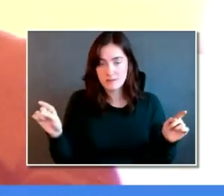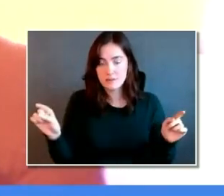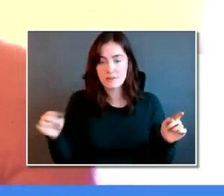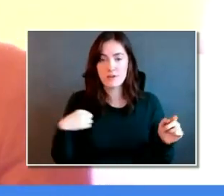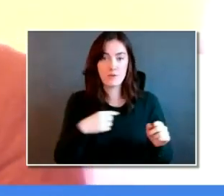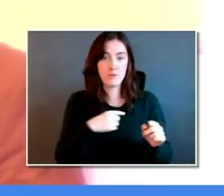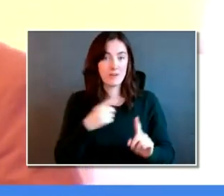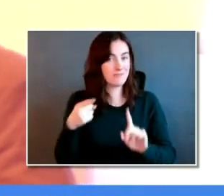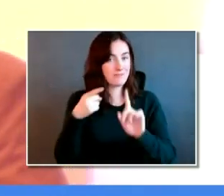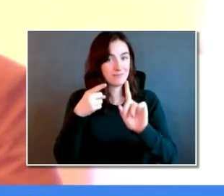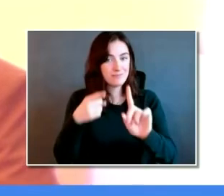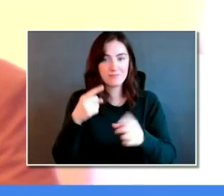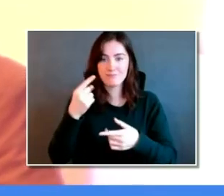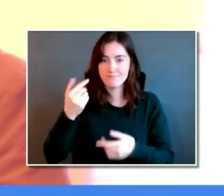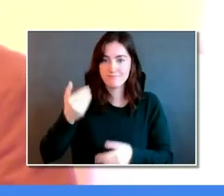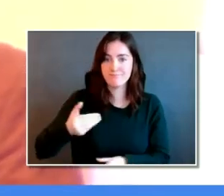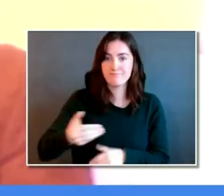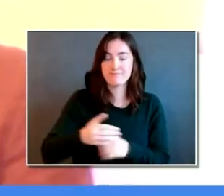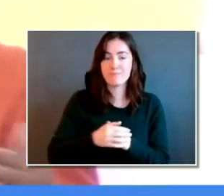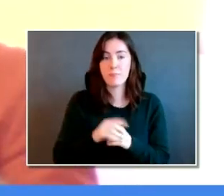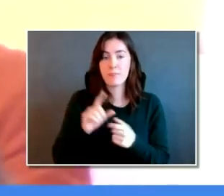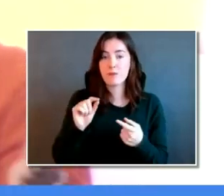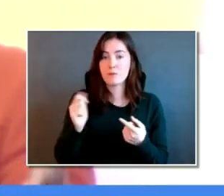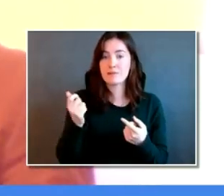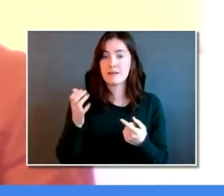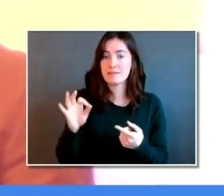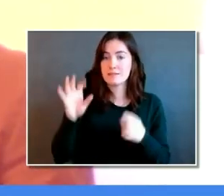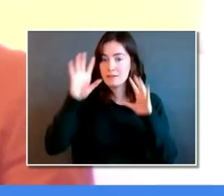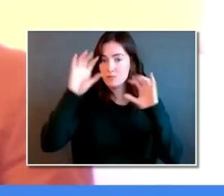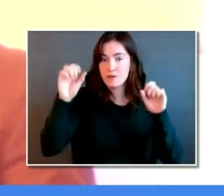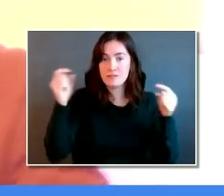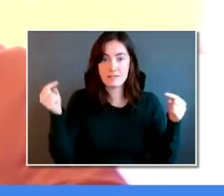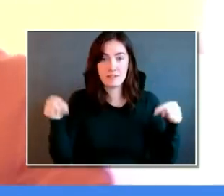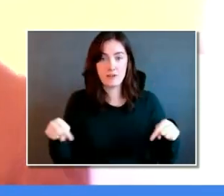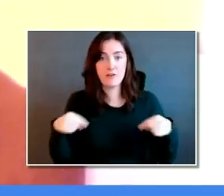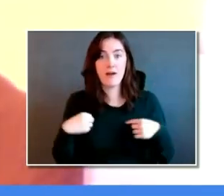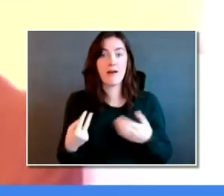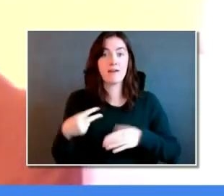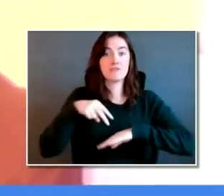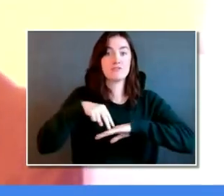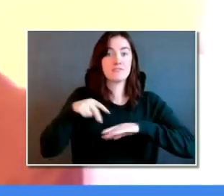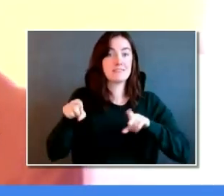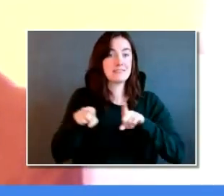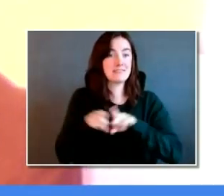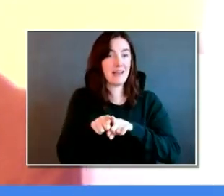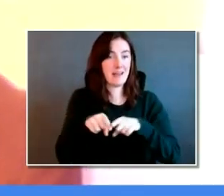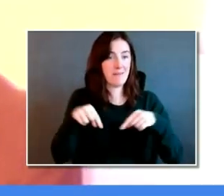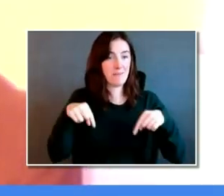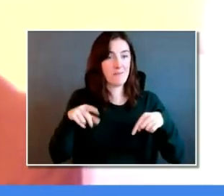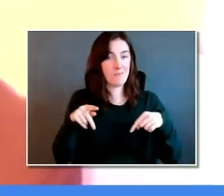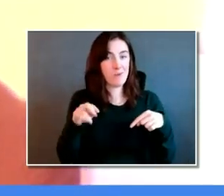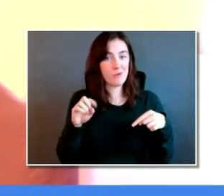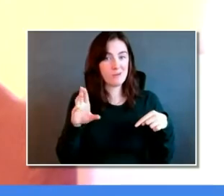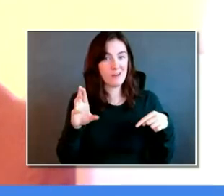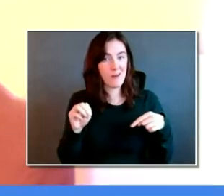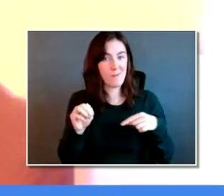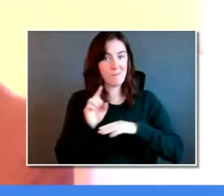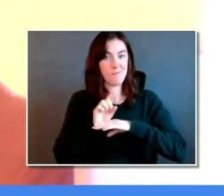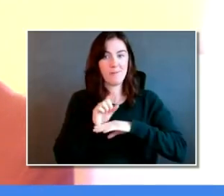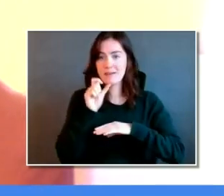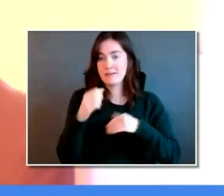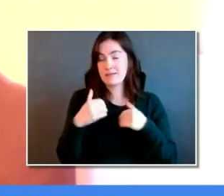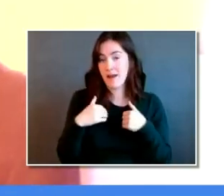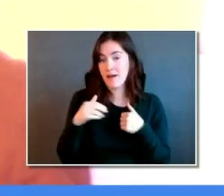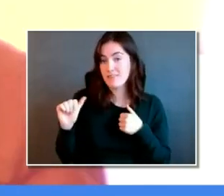In 2019, September 2019, as president here at South, I stood on this same podium. They didn't have the Alexis box for me